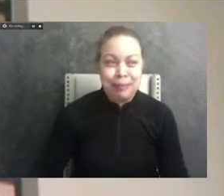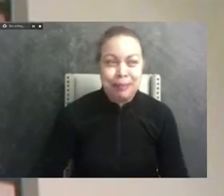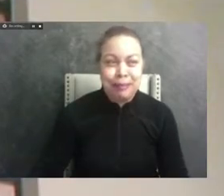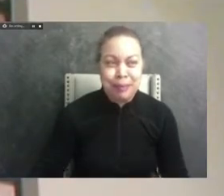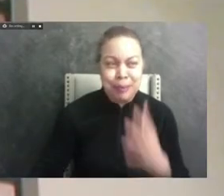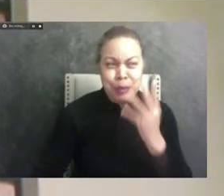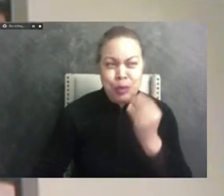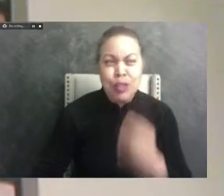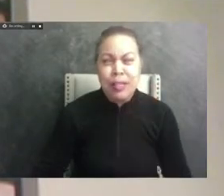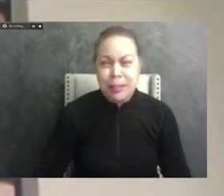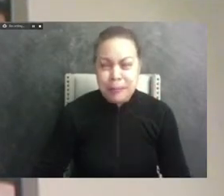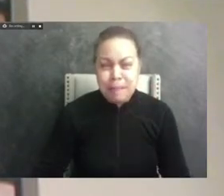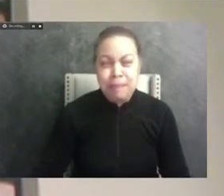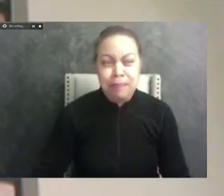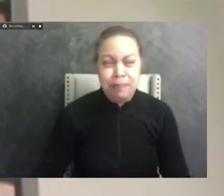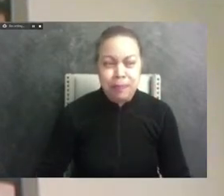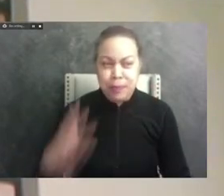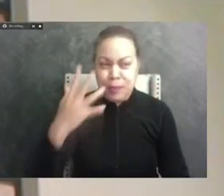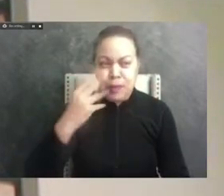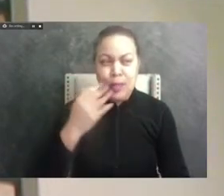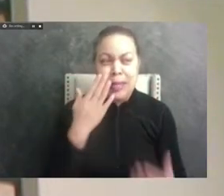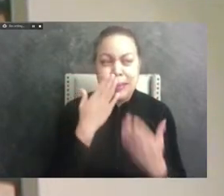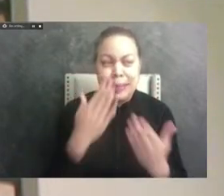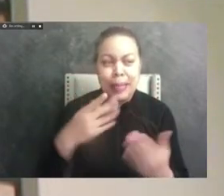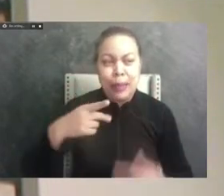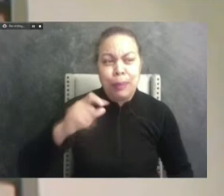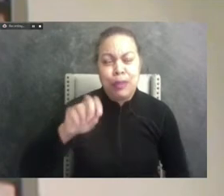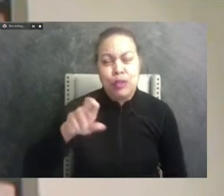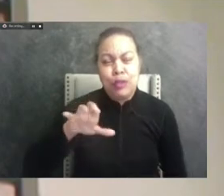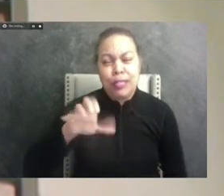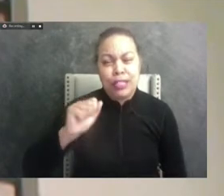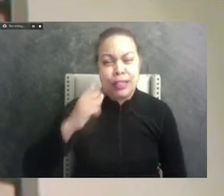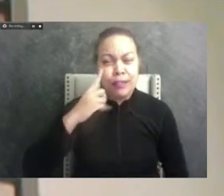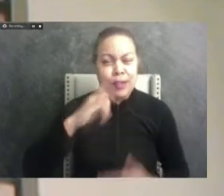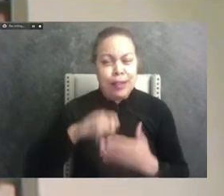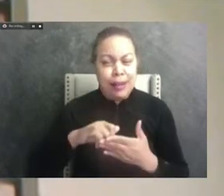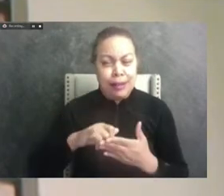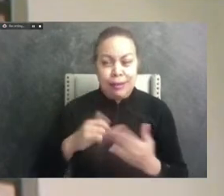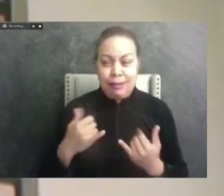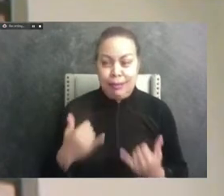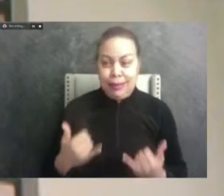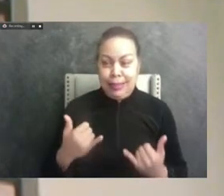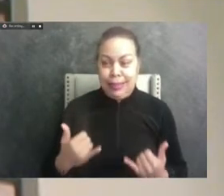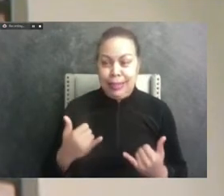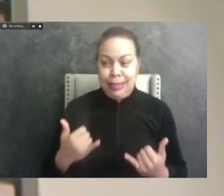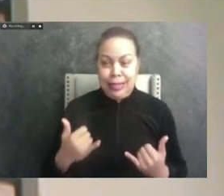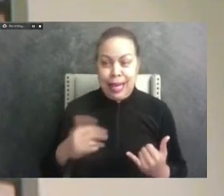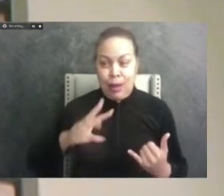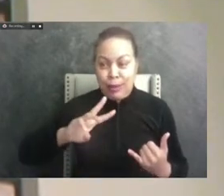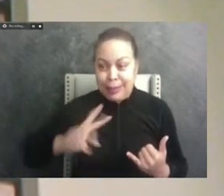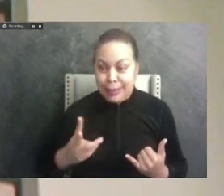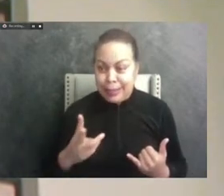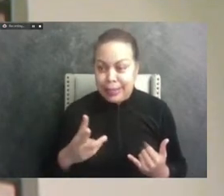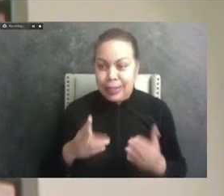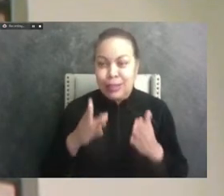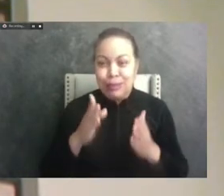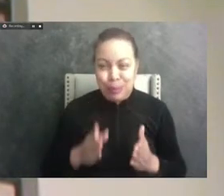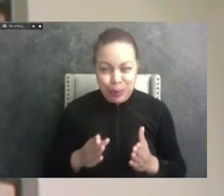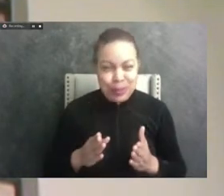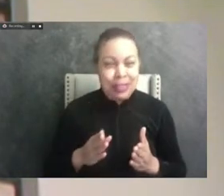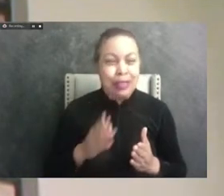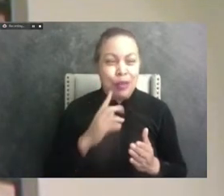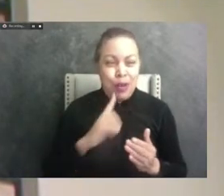Beautiful, beautiful. Thank you, Patricia, for that. Right now, we are on our sixth performer in the first